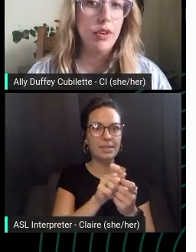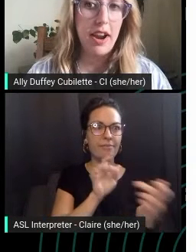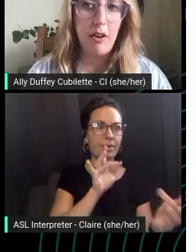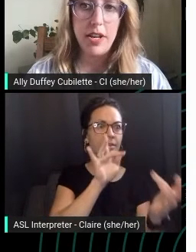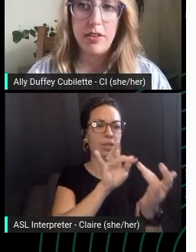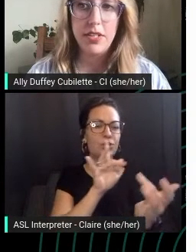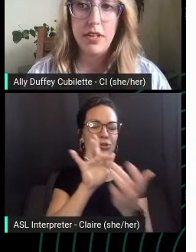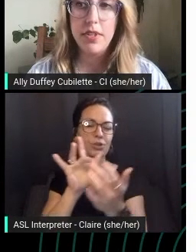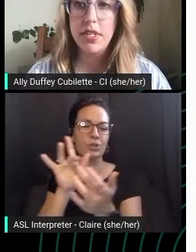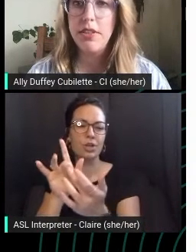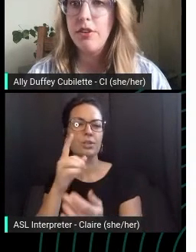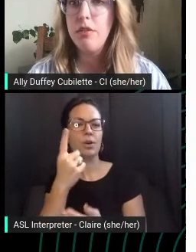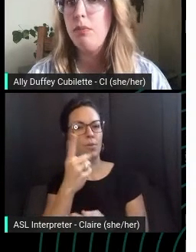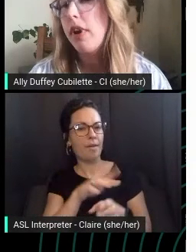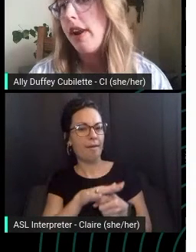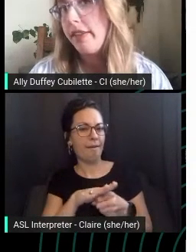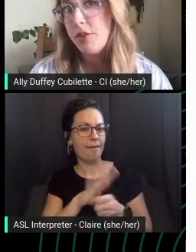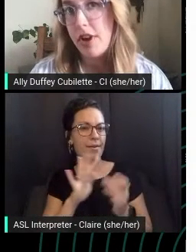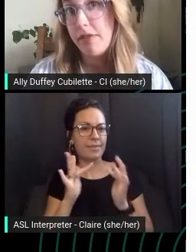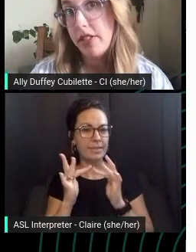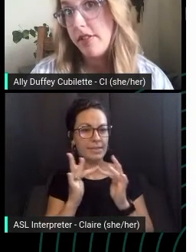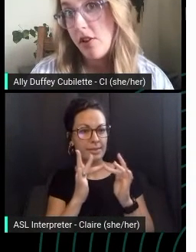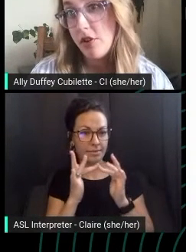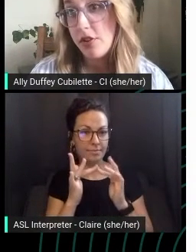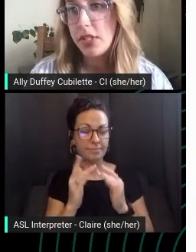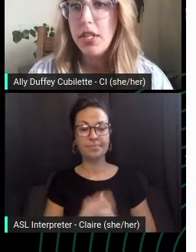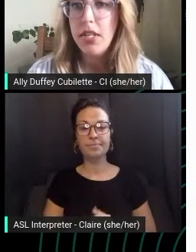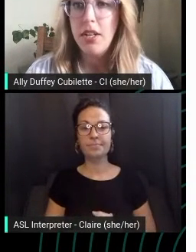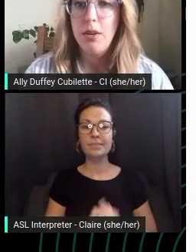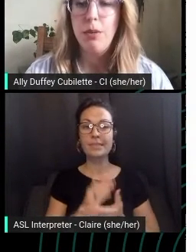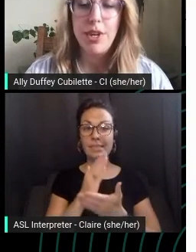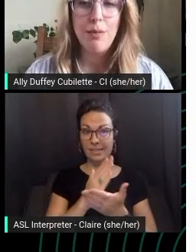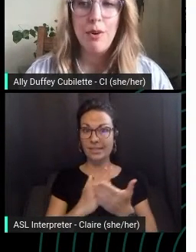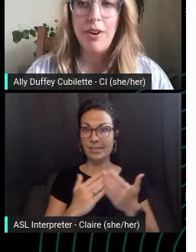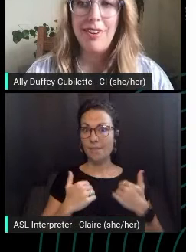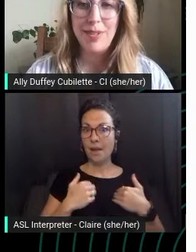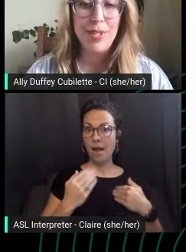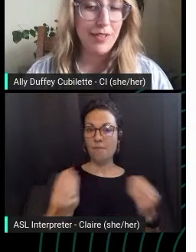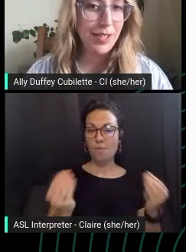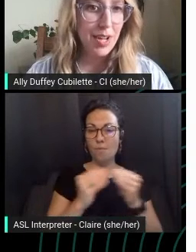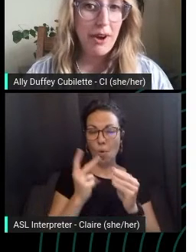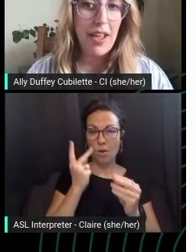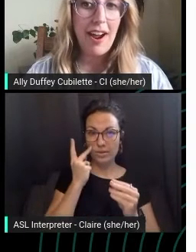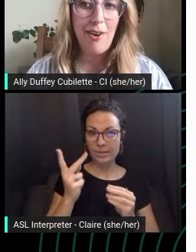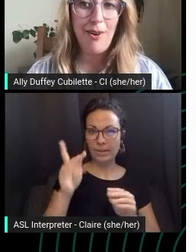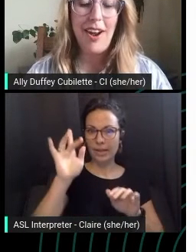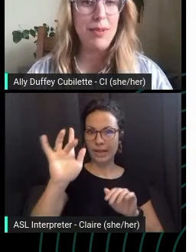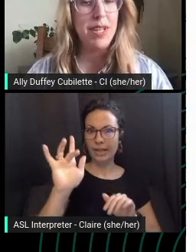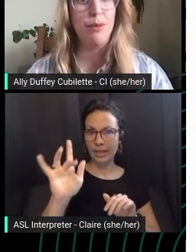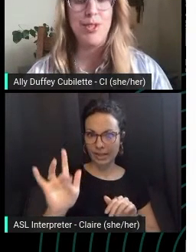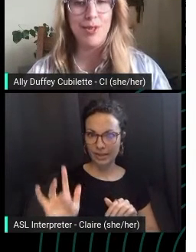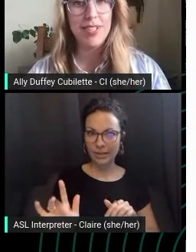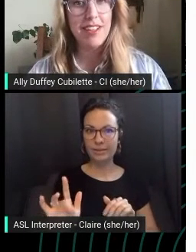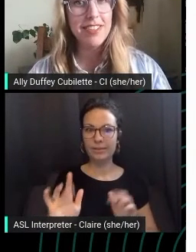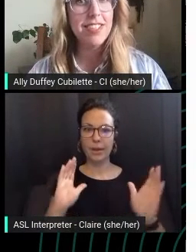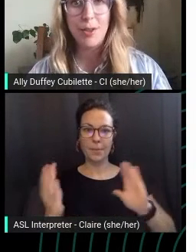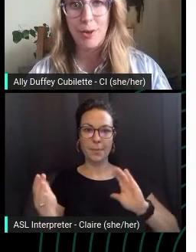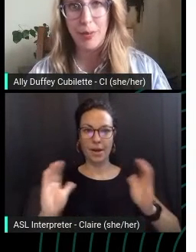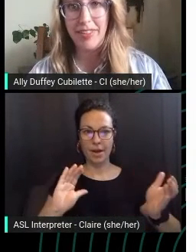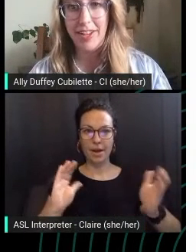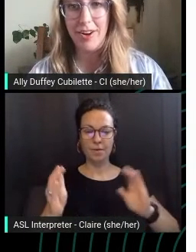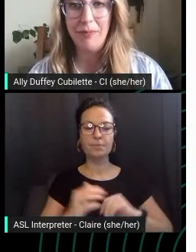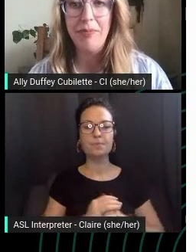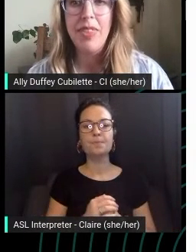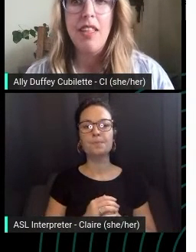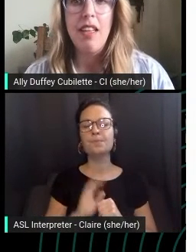there are certain areas of the site that are more highly trafficked than others. We'll talk more specifically about how I was able to do this analysis a